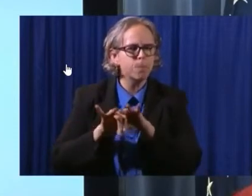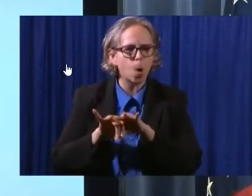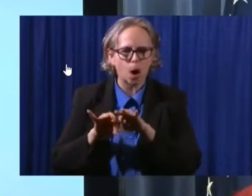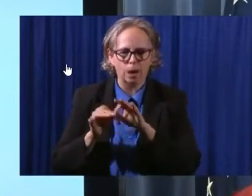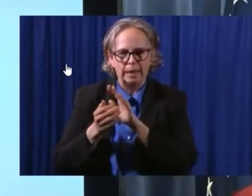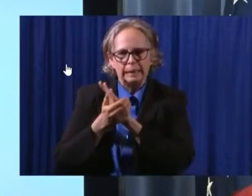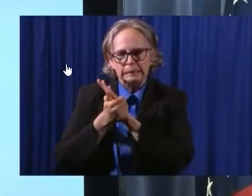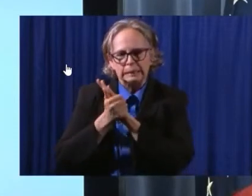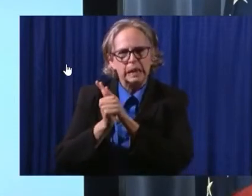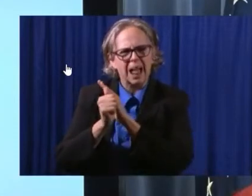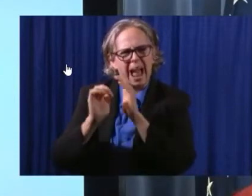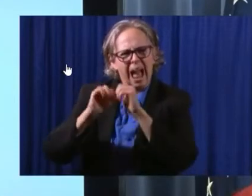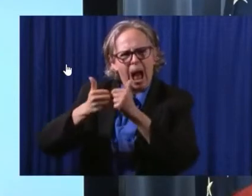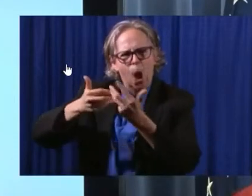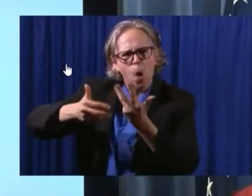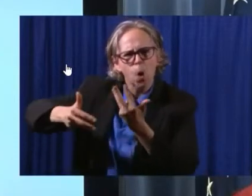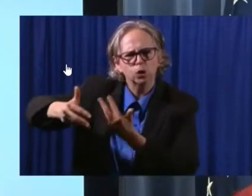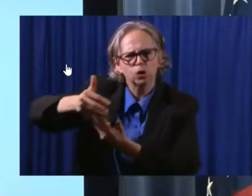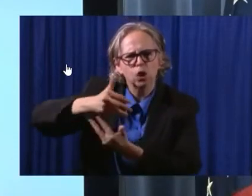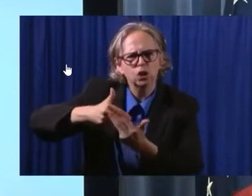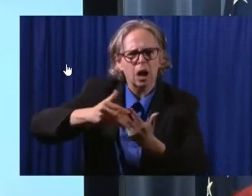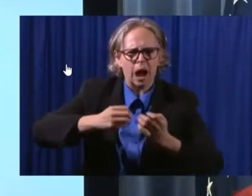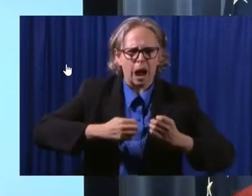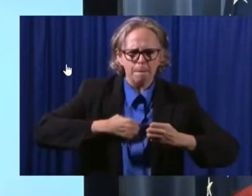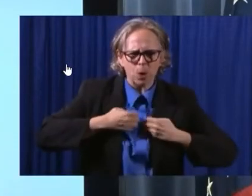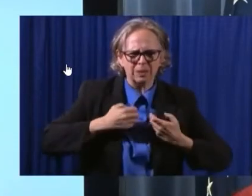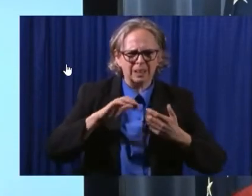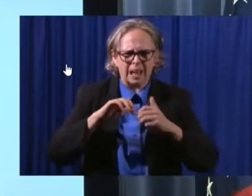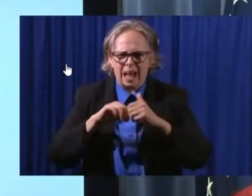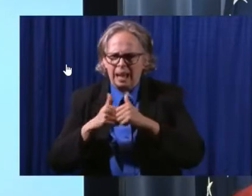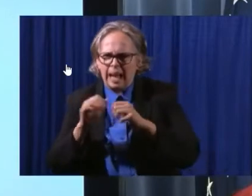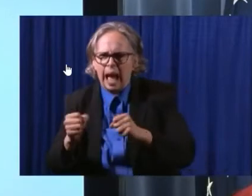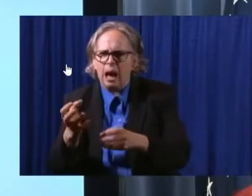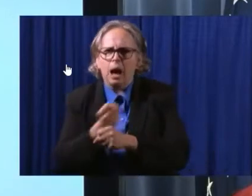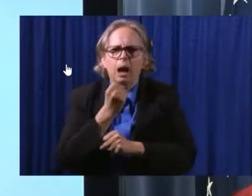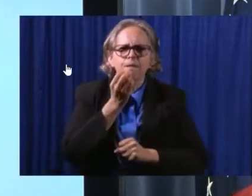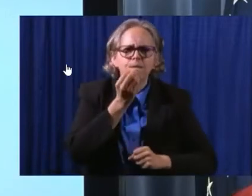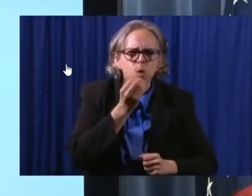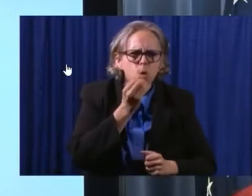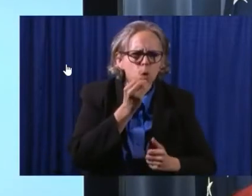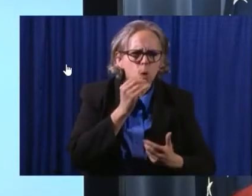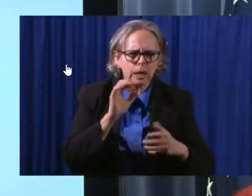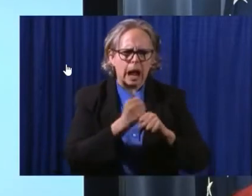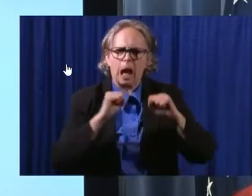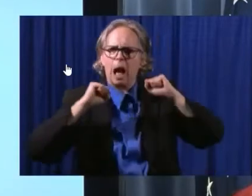exercise. And I think one of the most important things as a pediatrician, they get access to mental health support.